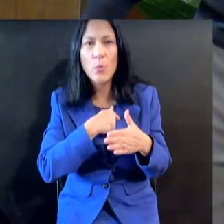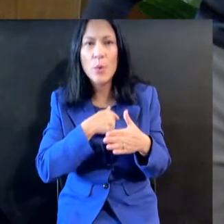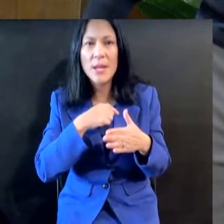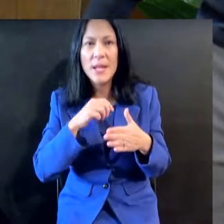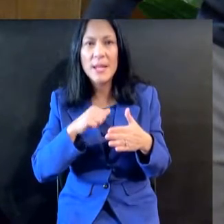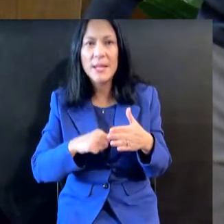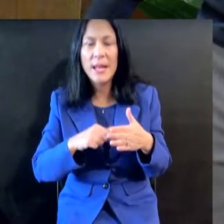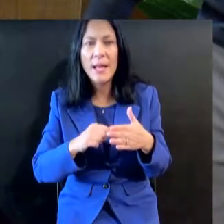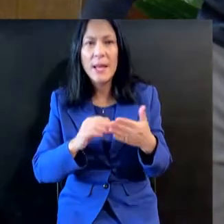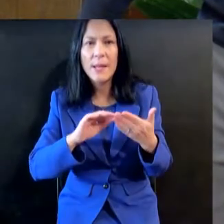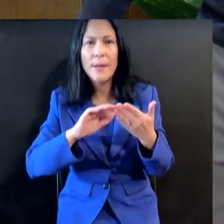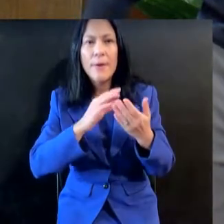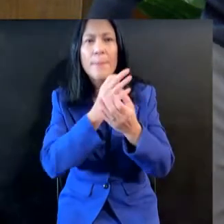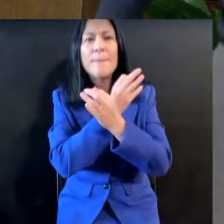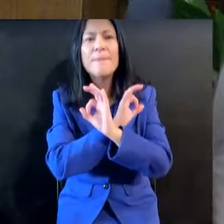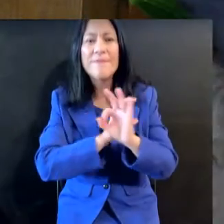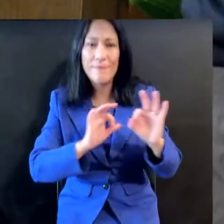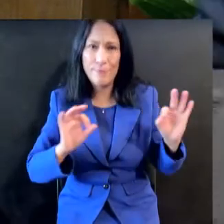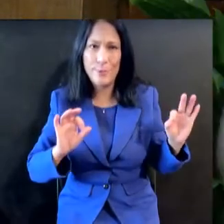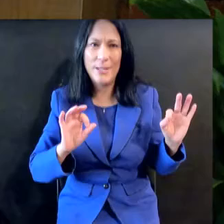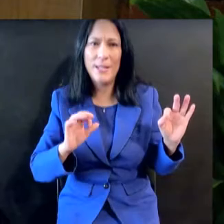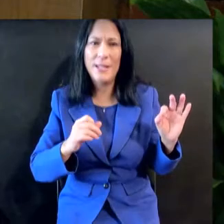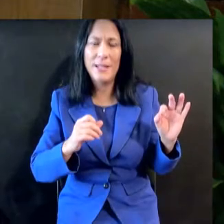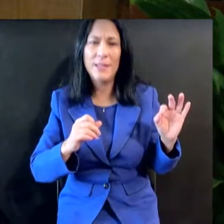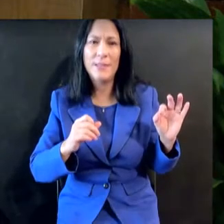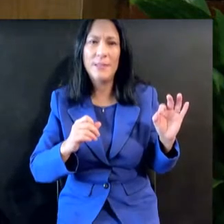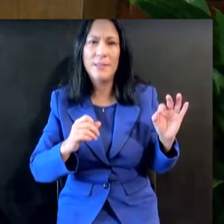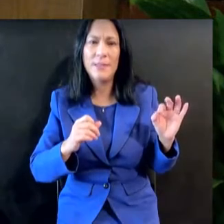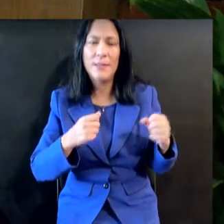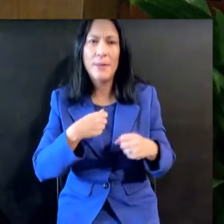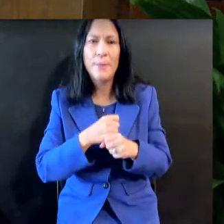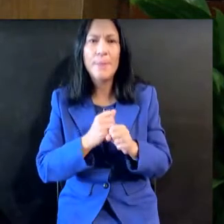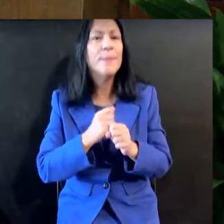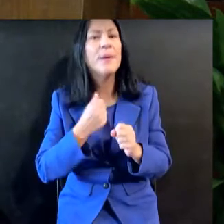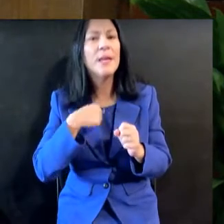out of slavery and make us